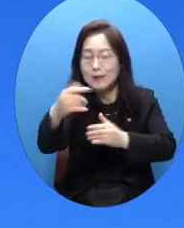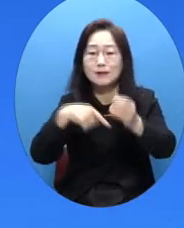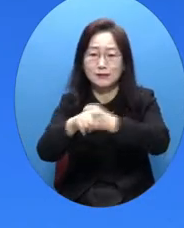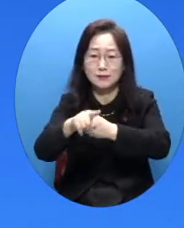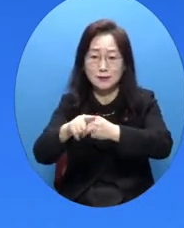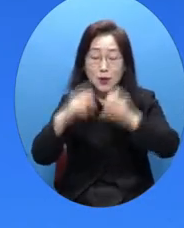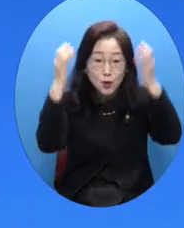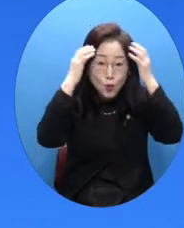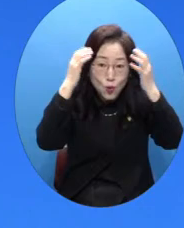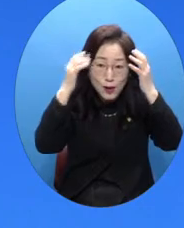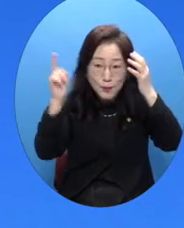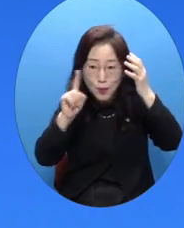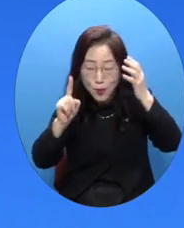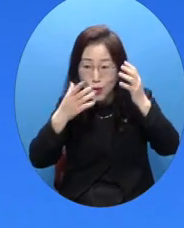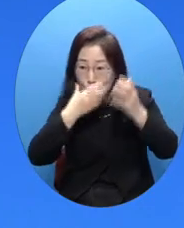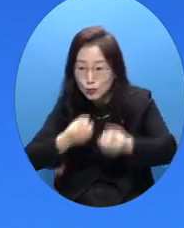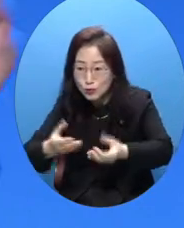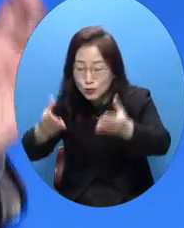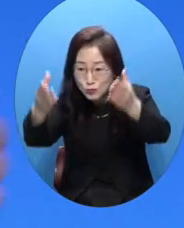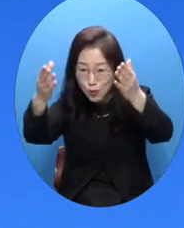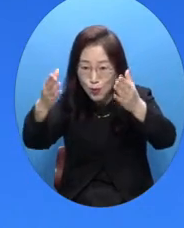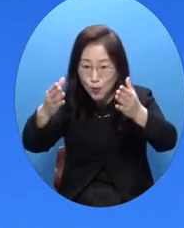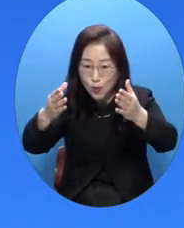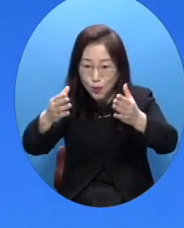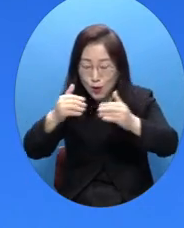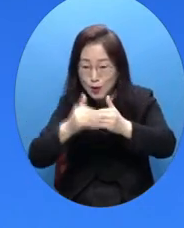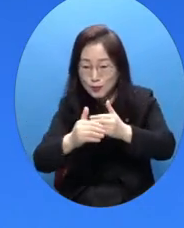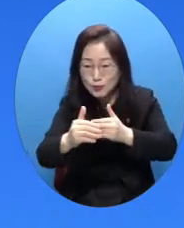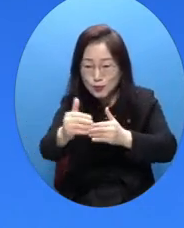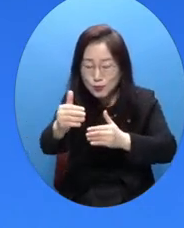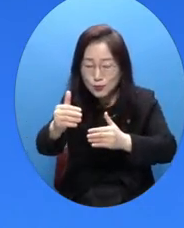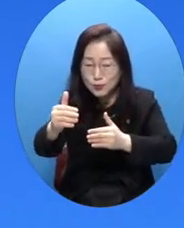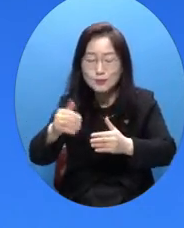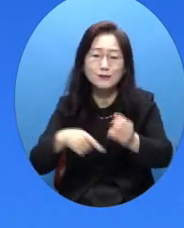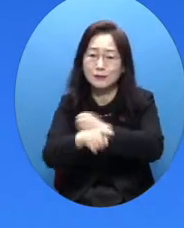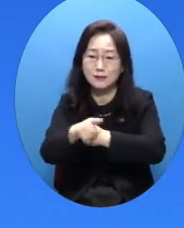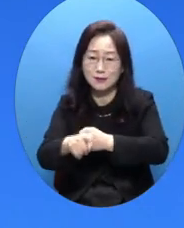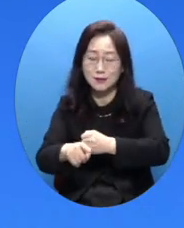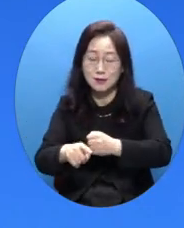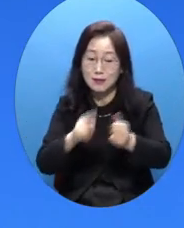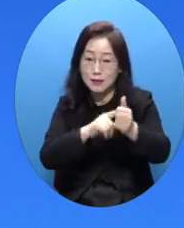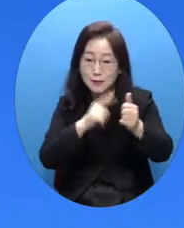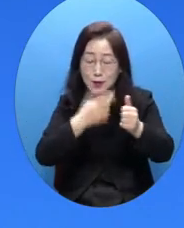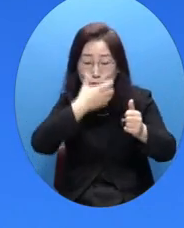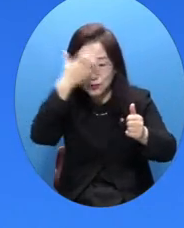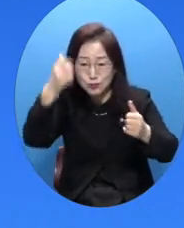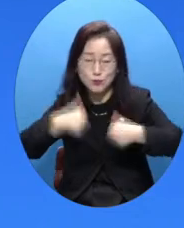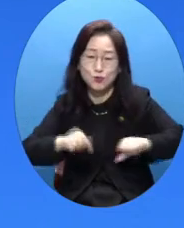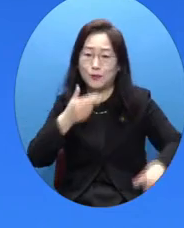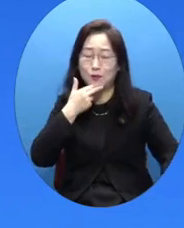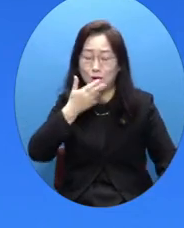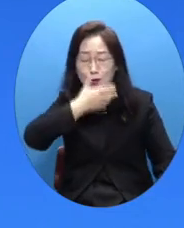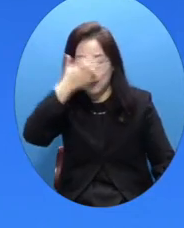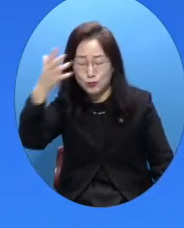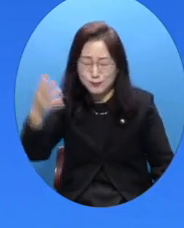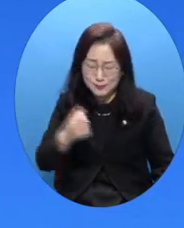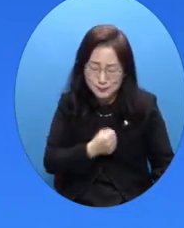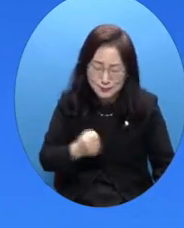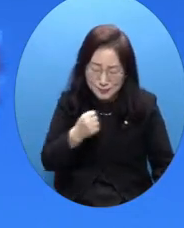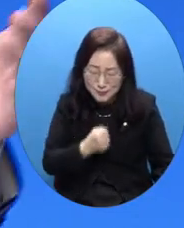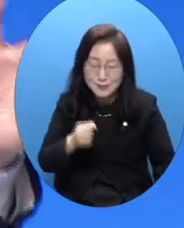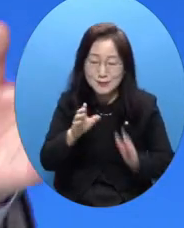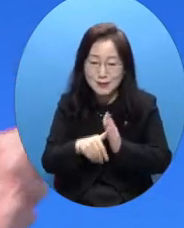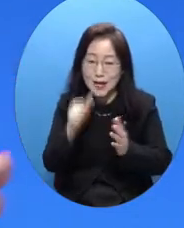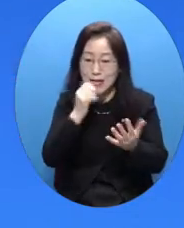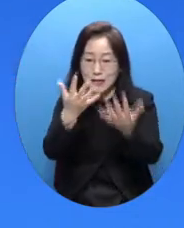process that is like a freeway that is like a highway to the blessing he dreamed about it he dreamed about